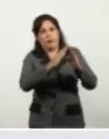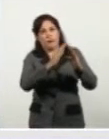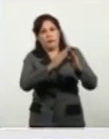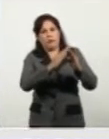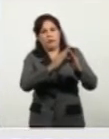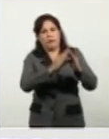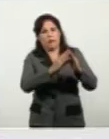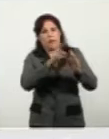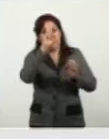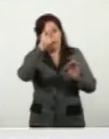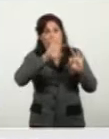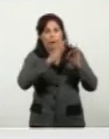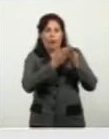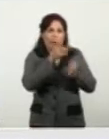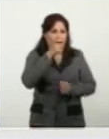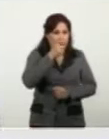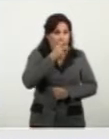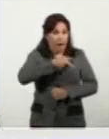Yesterday,